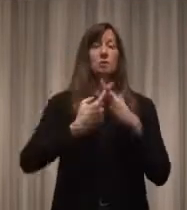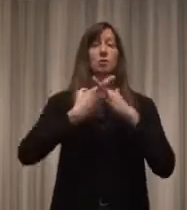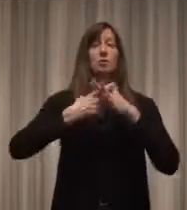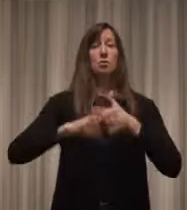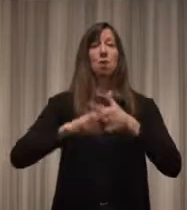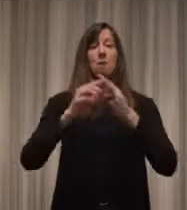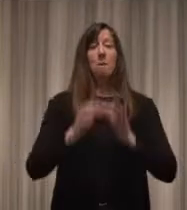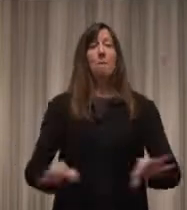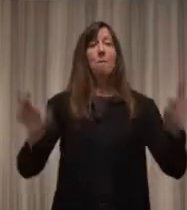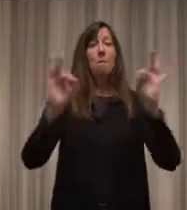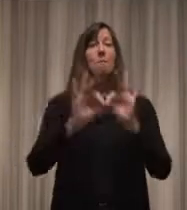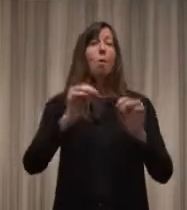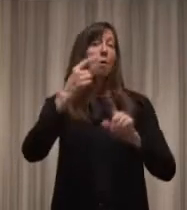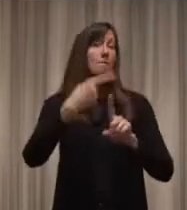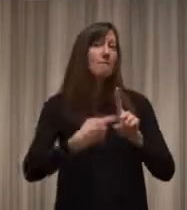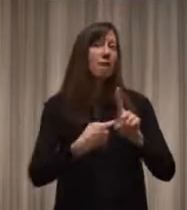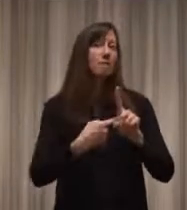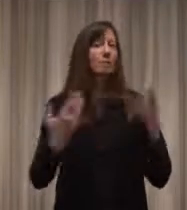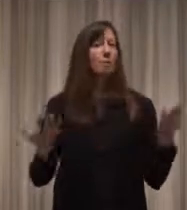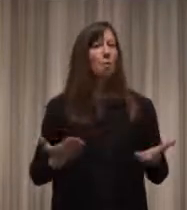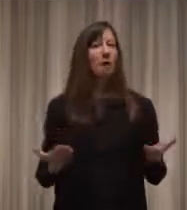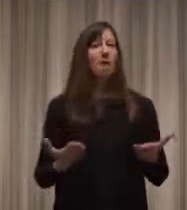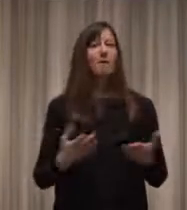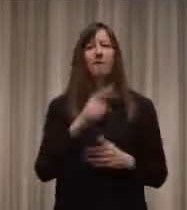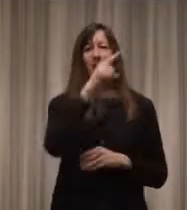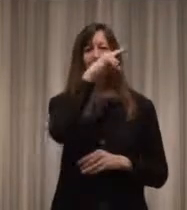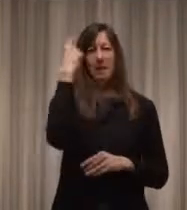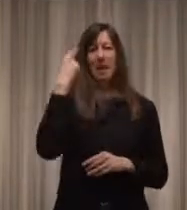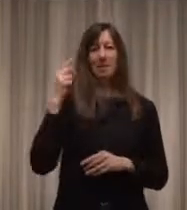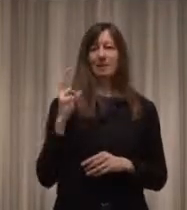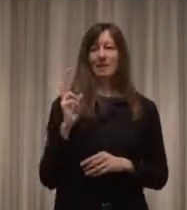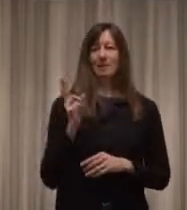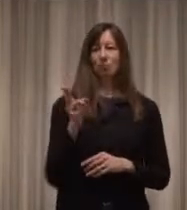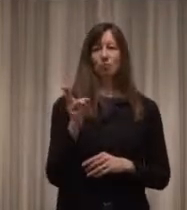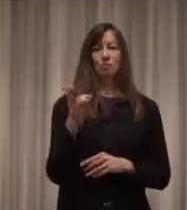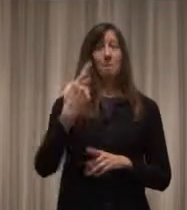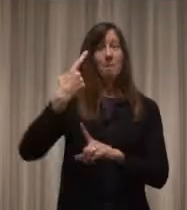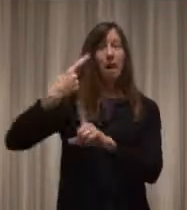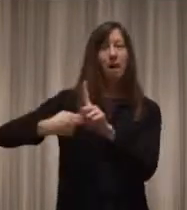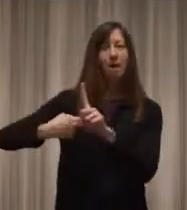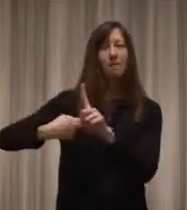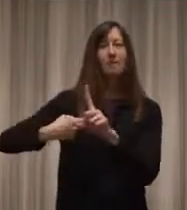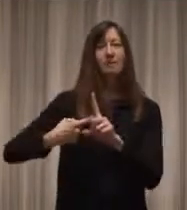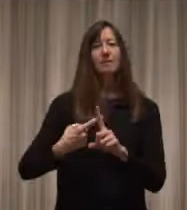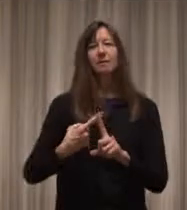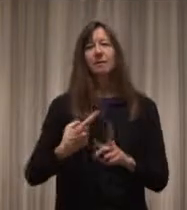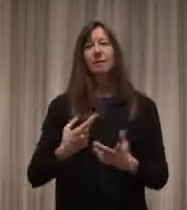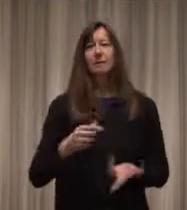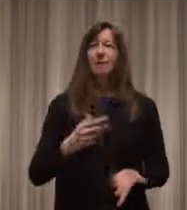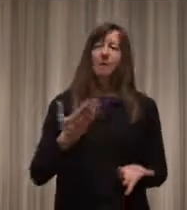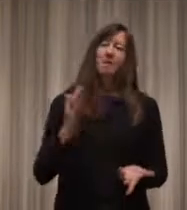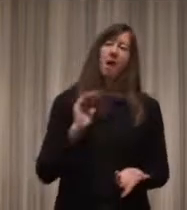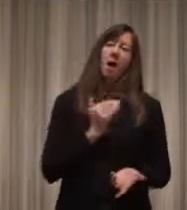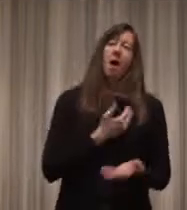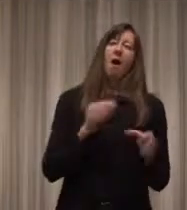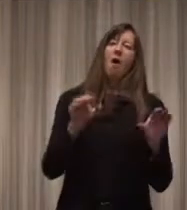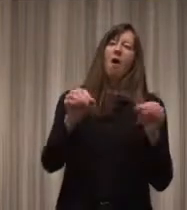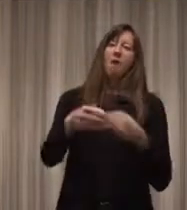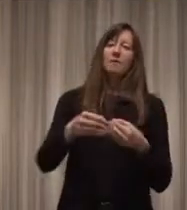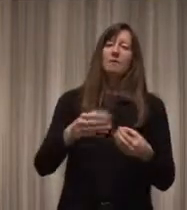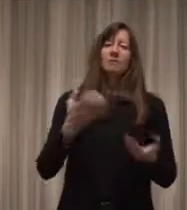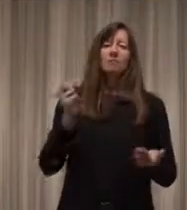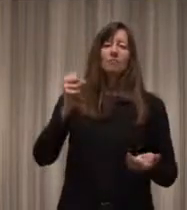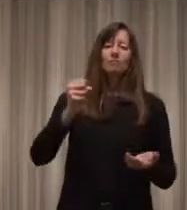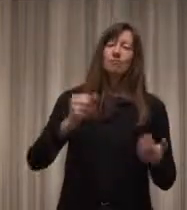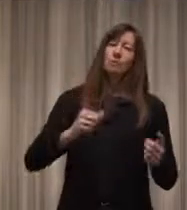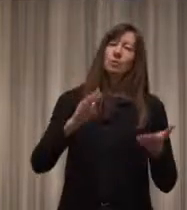Black History Month, and I was very proud, albeit in the midst of our offices being closed, but obviously we were working through that. I